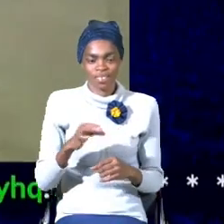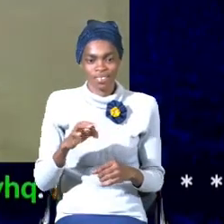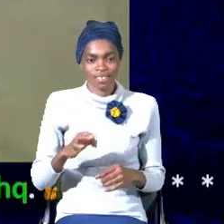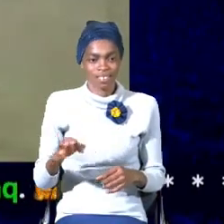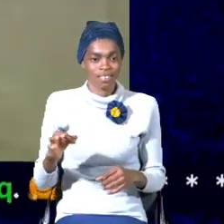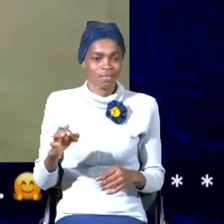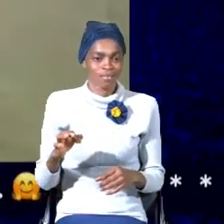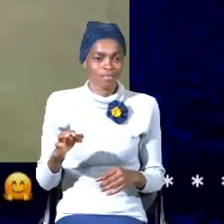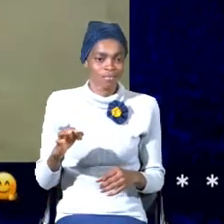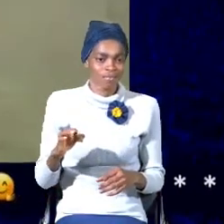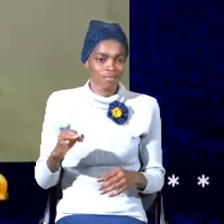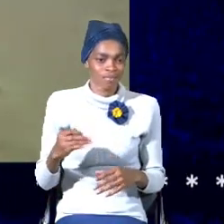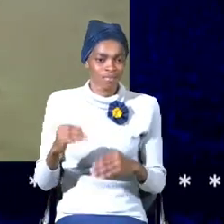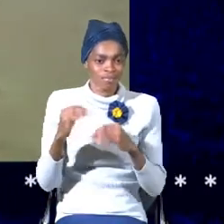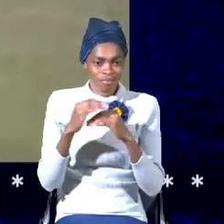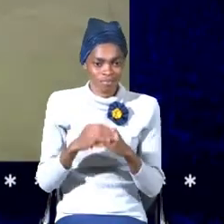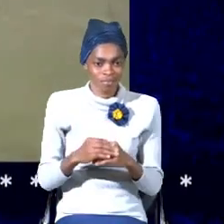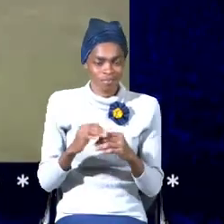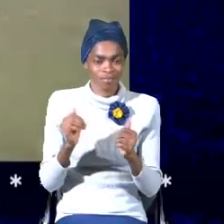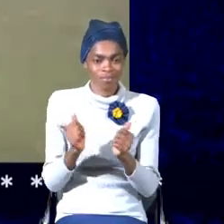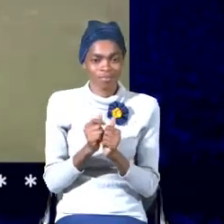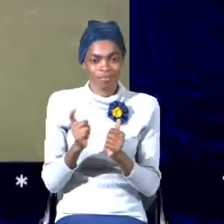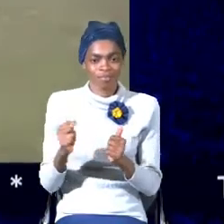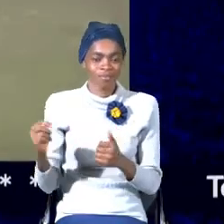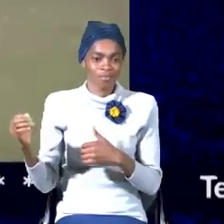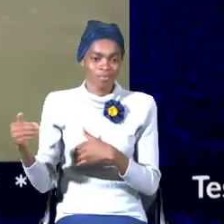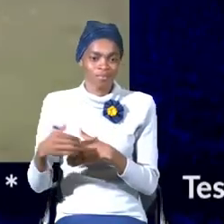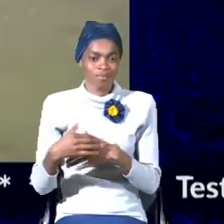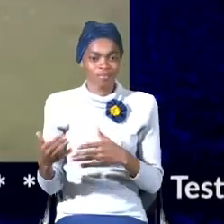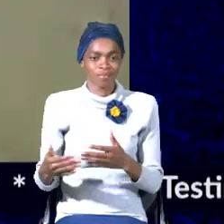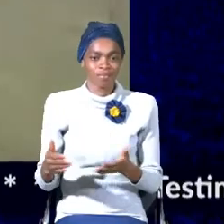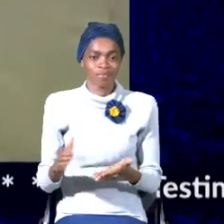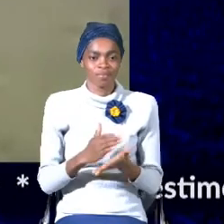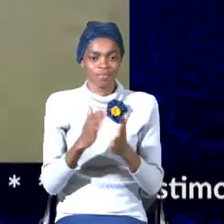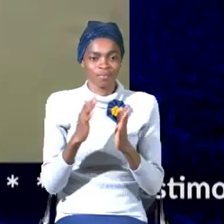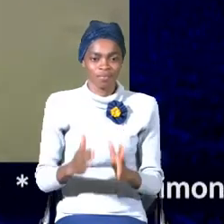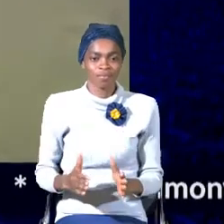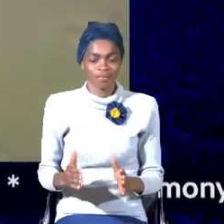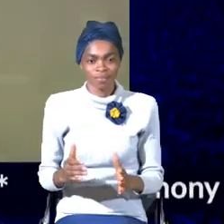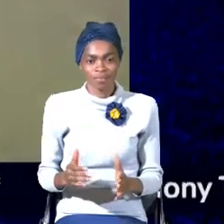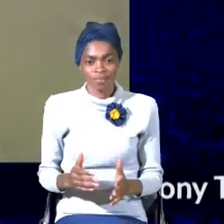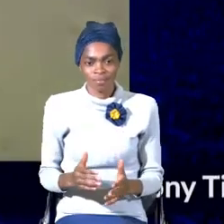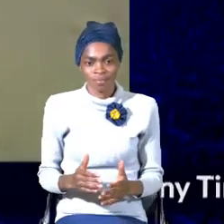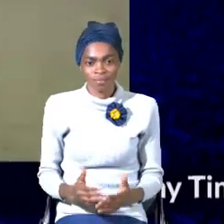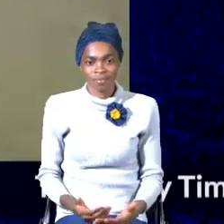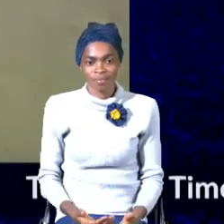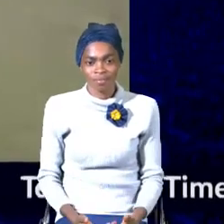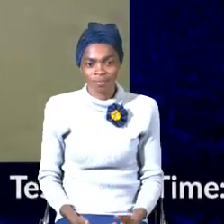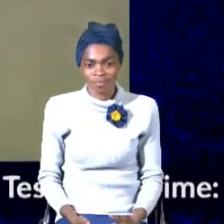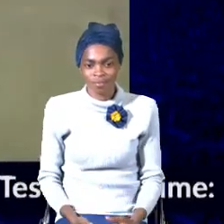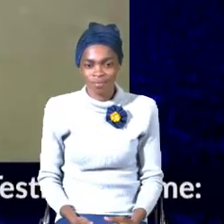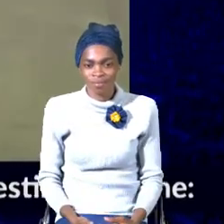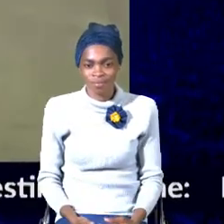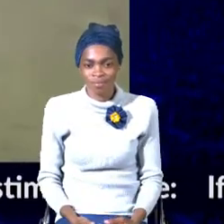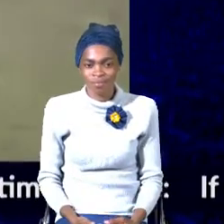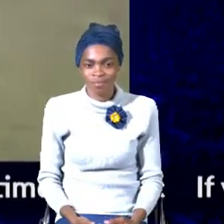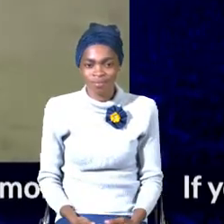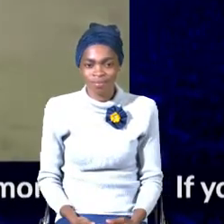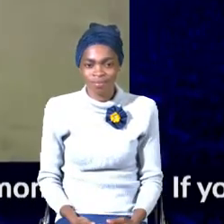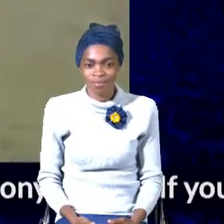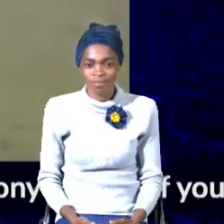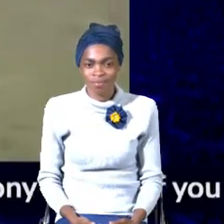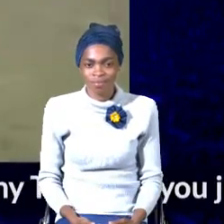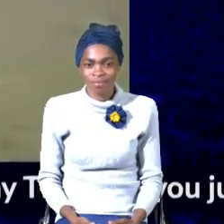started, before it started, I asked my sister that, why is everybody happy that he's here? So she was like,